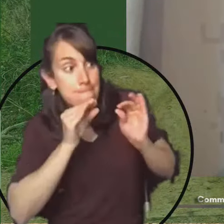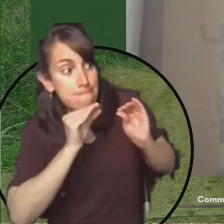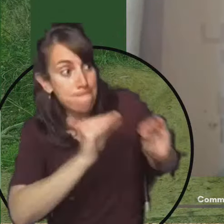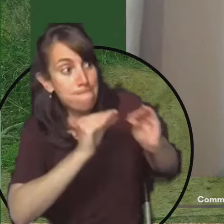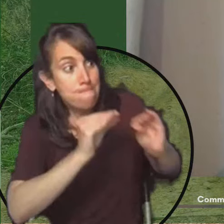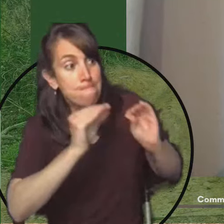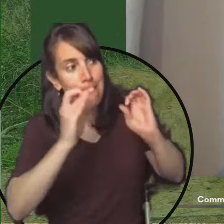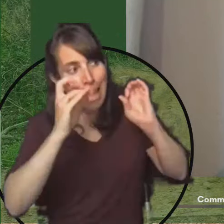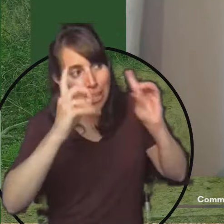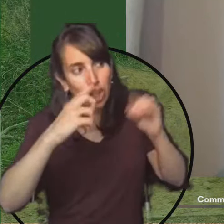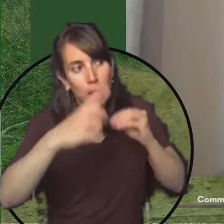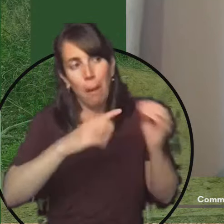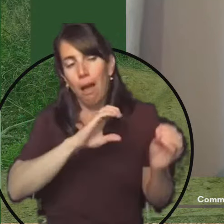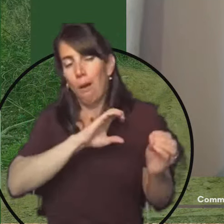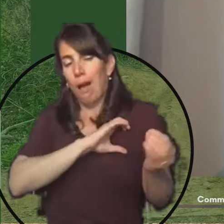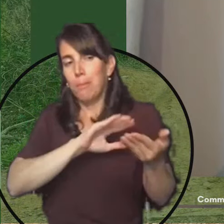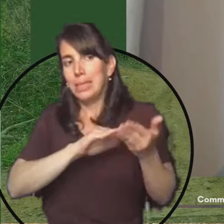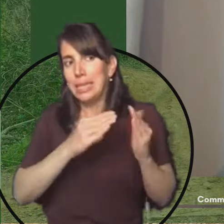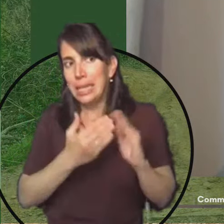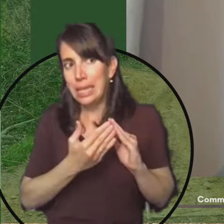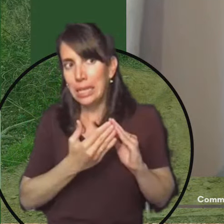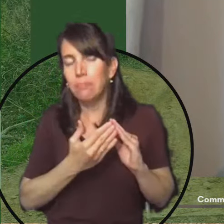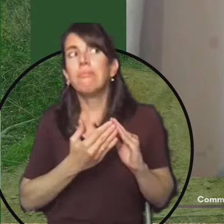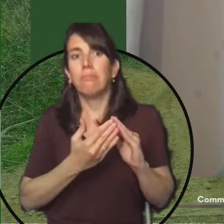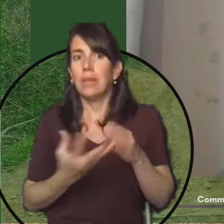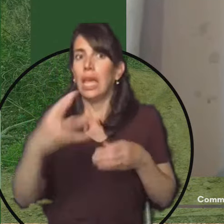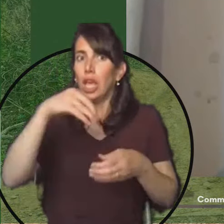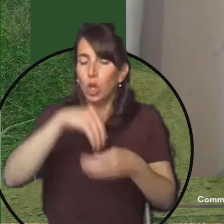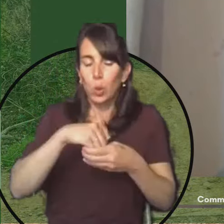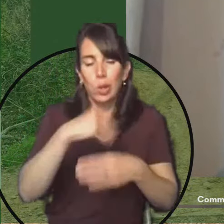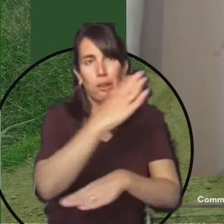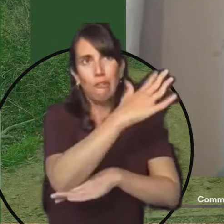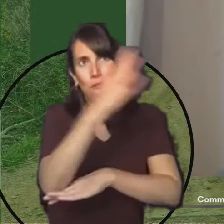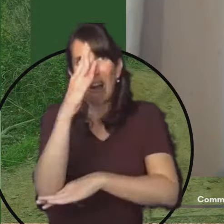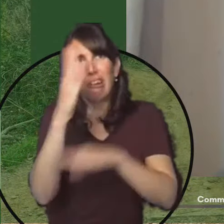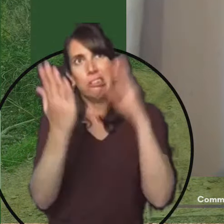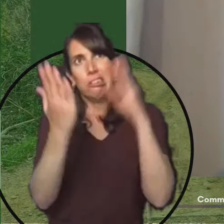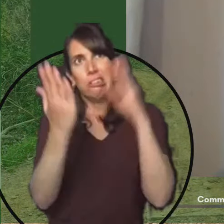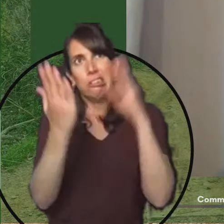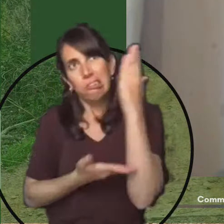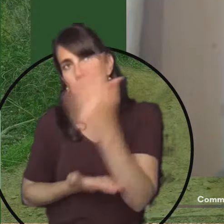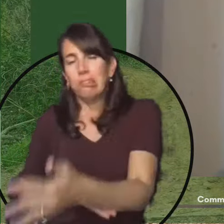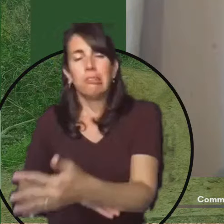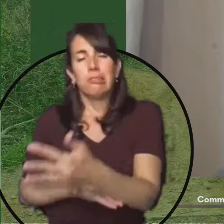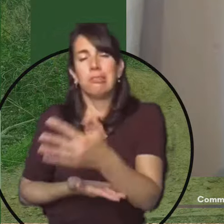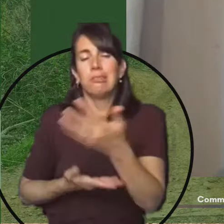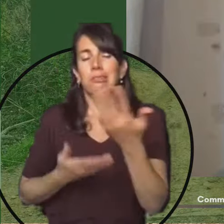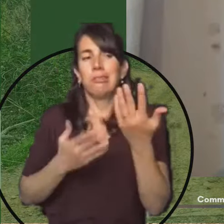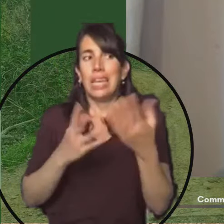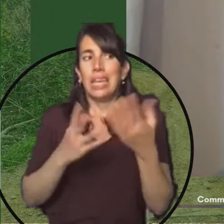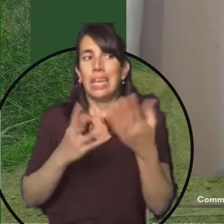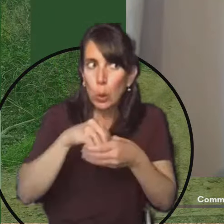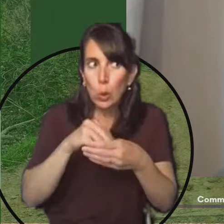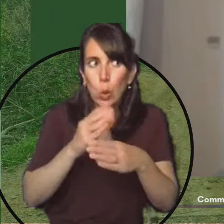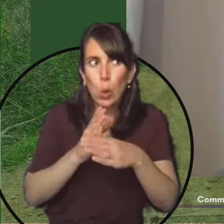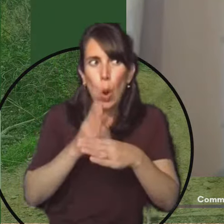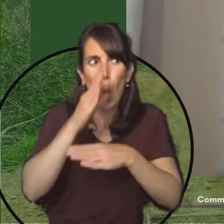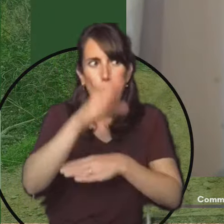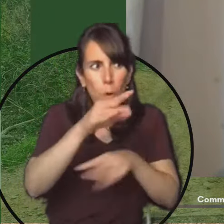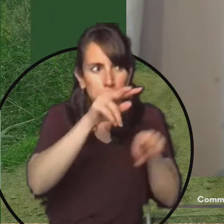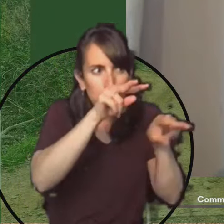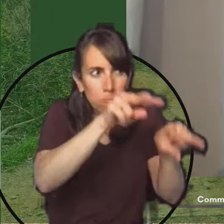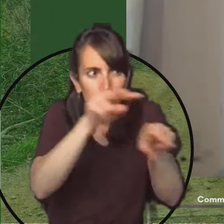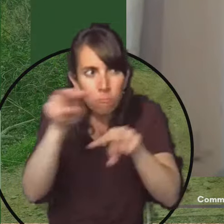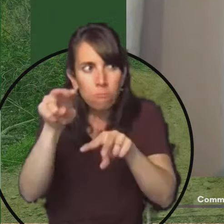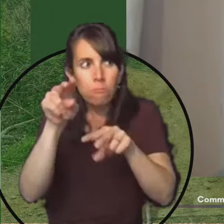forest, and what it meant around Cop City, particularly in terms of the continued over-policing of Black and brown communities in